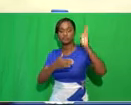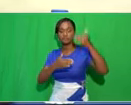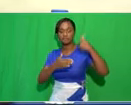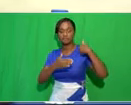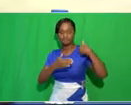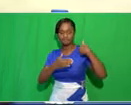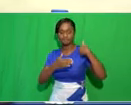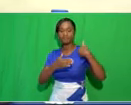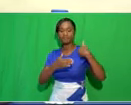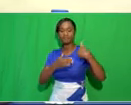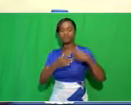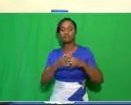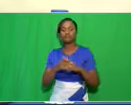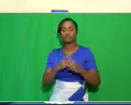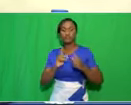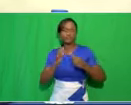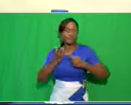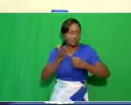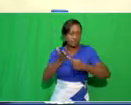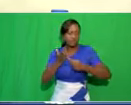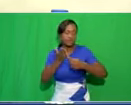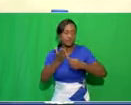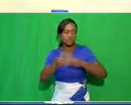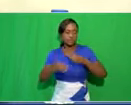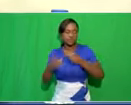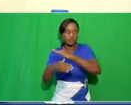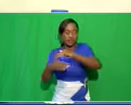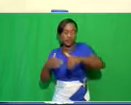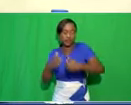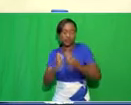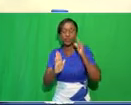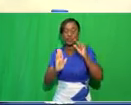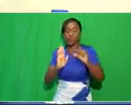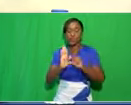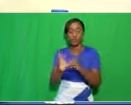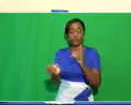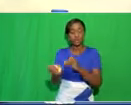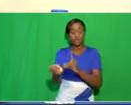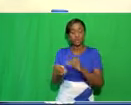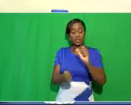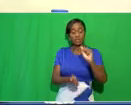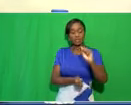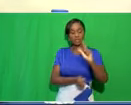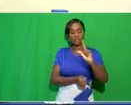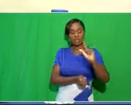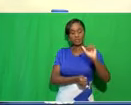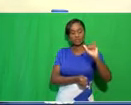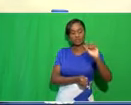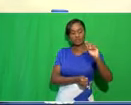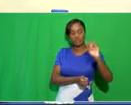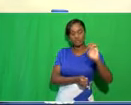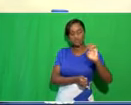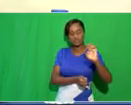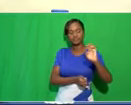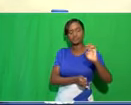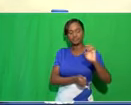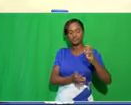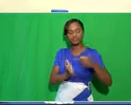interact with what you would have just presented, as well as Dr. Allen, who would have presented earlier. We do have a number of